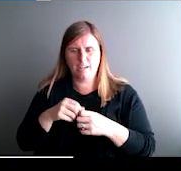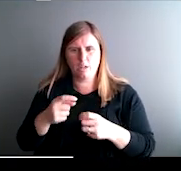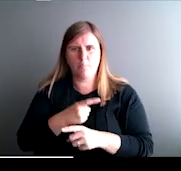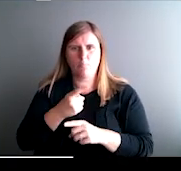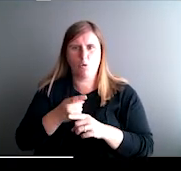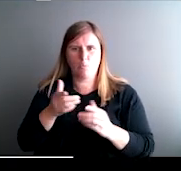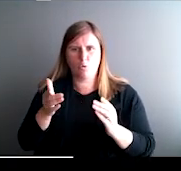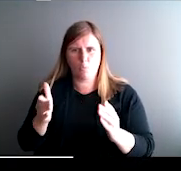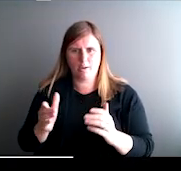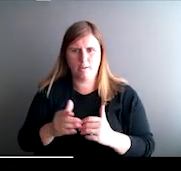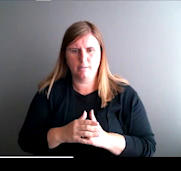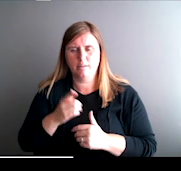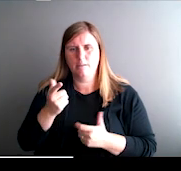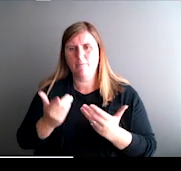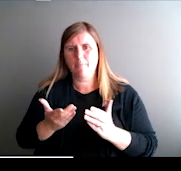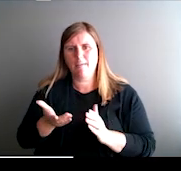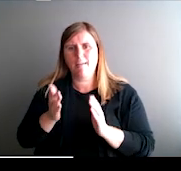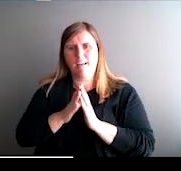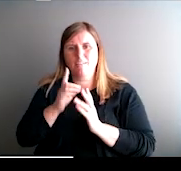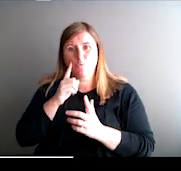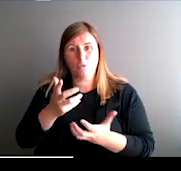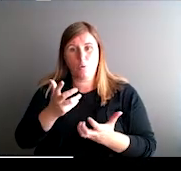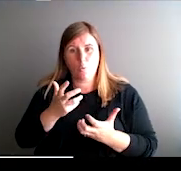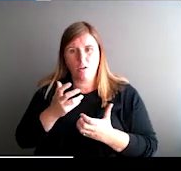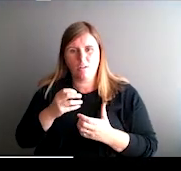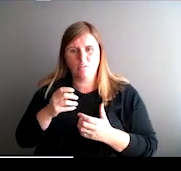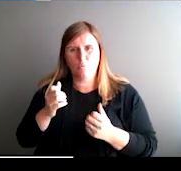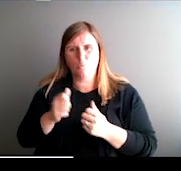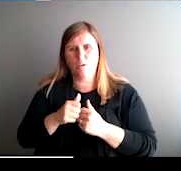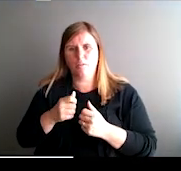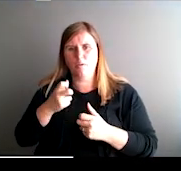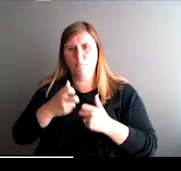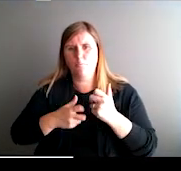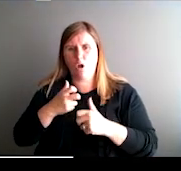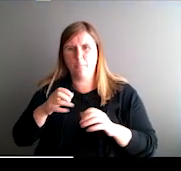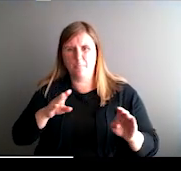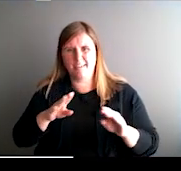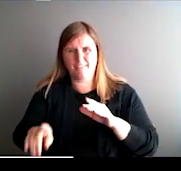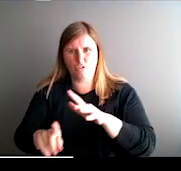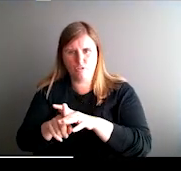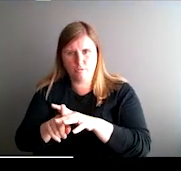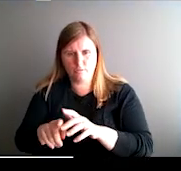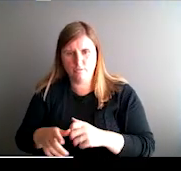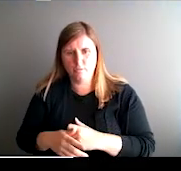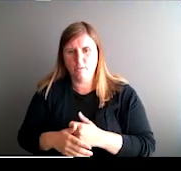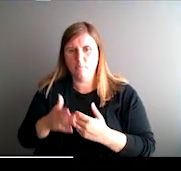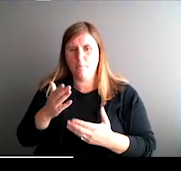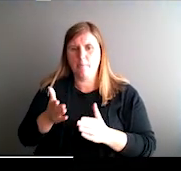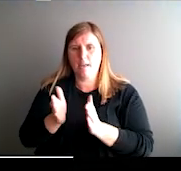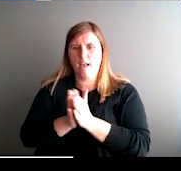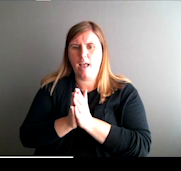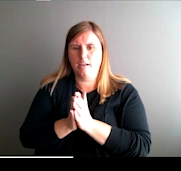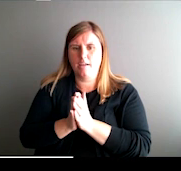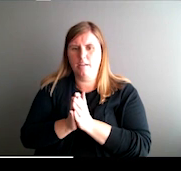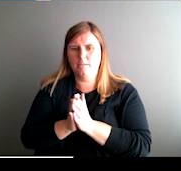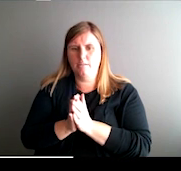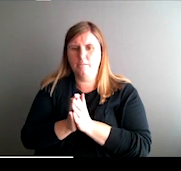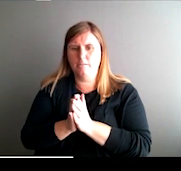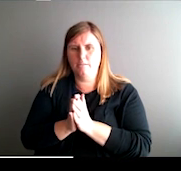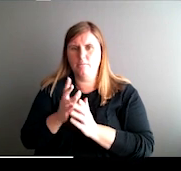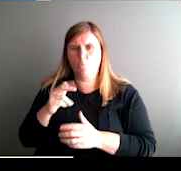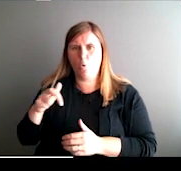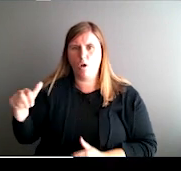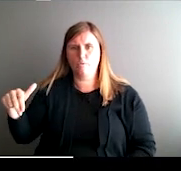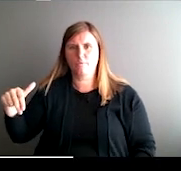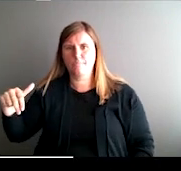way. They may ask for what they want in the form of problem behavior. They may ask for what they want by wandering